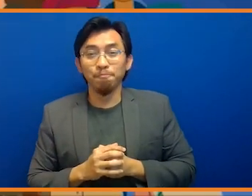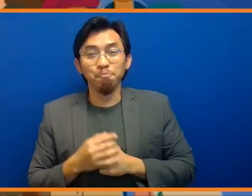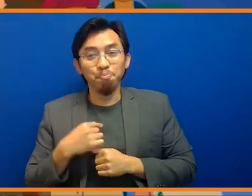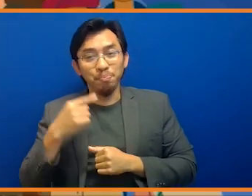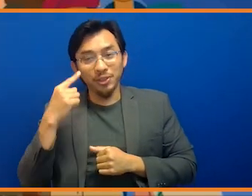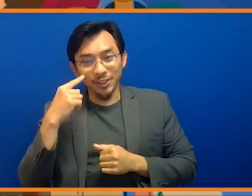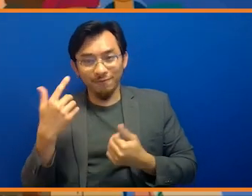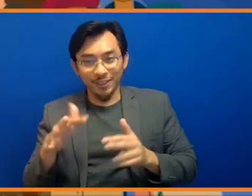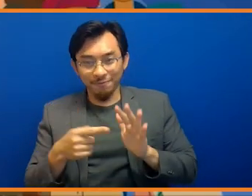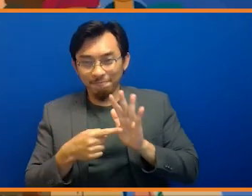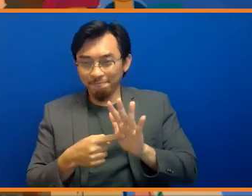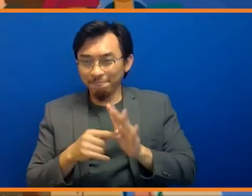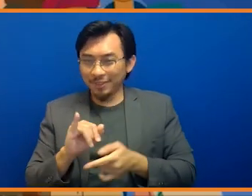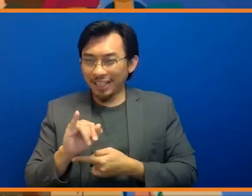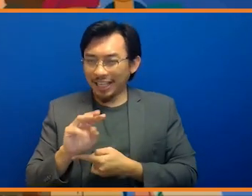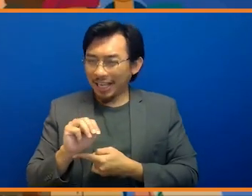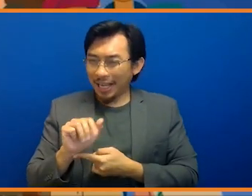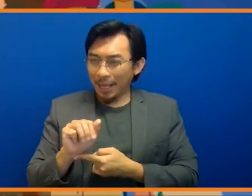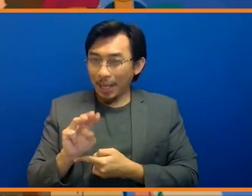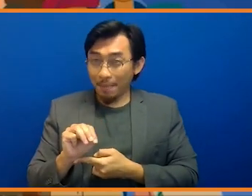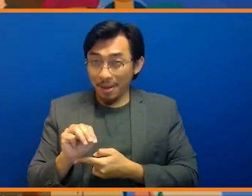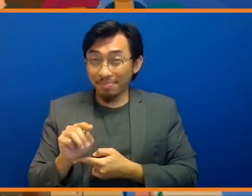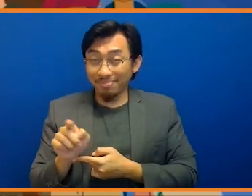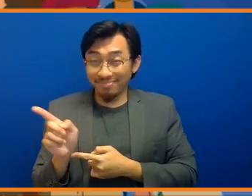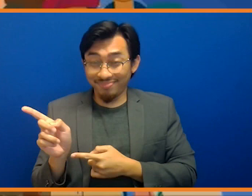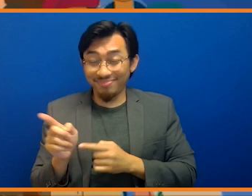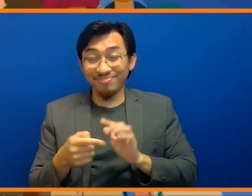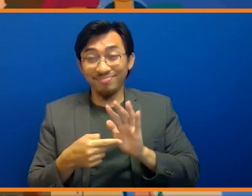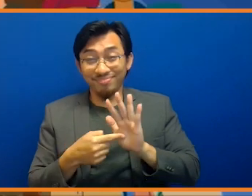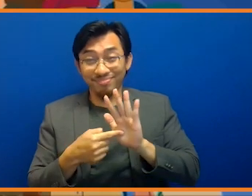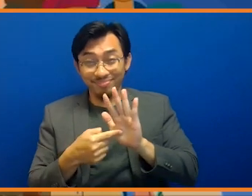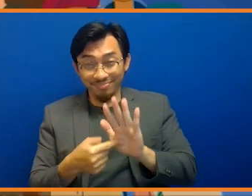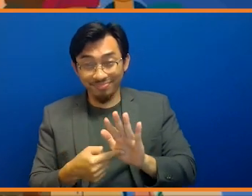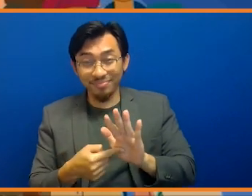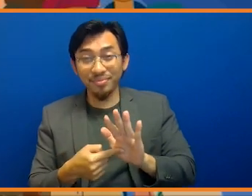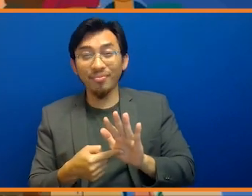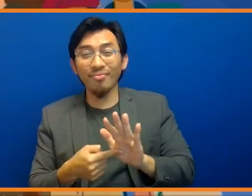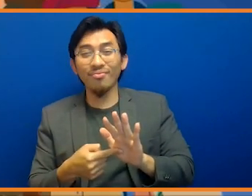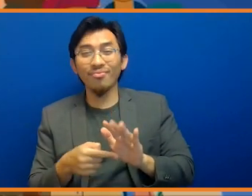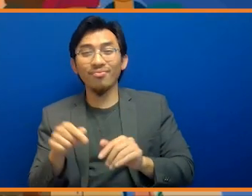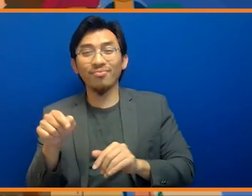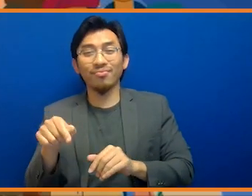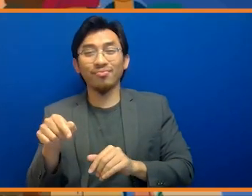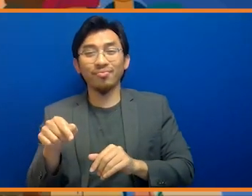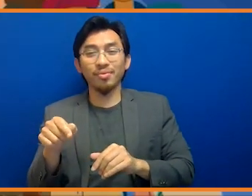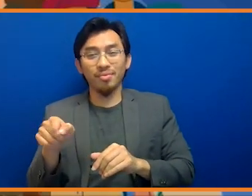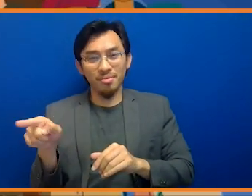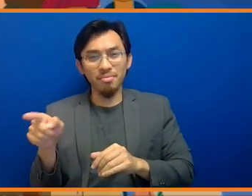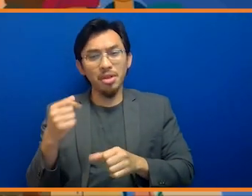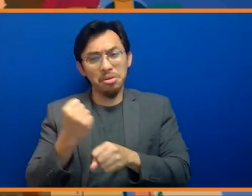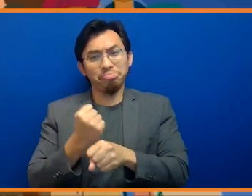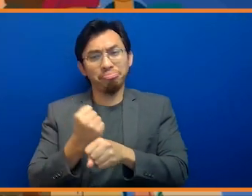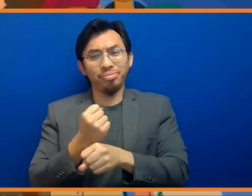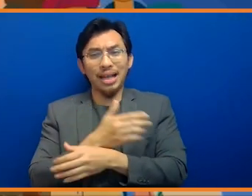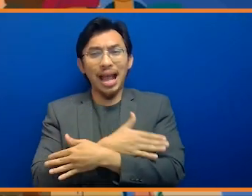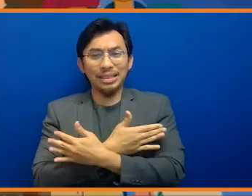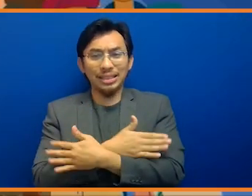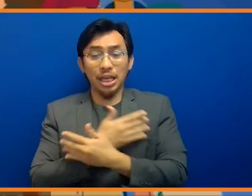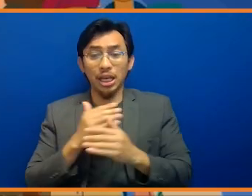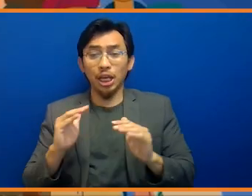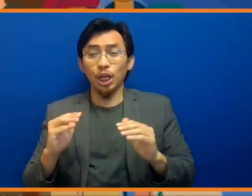And I think that already present by siapa, Imam, ya, before. I think this we